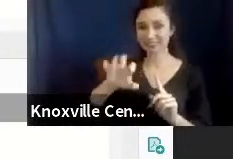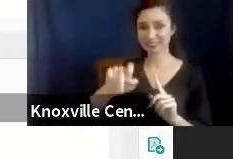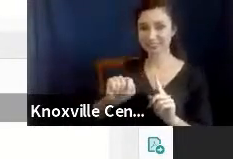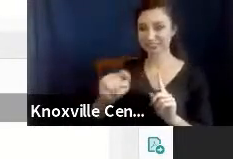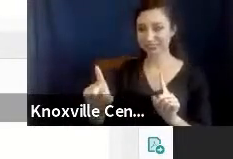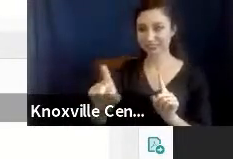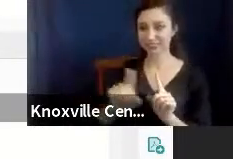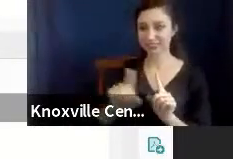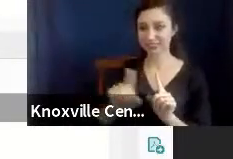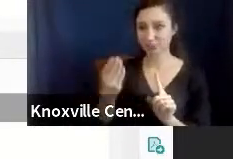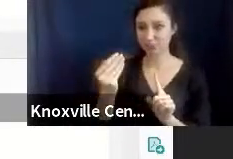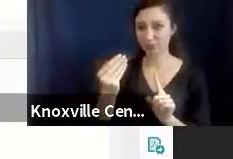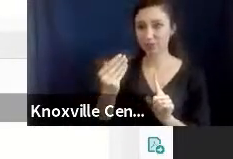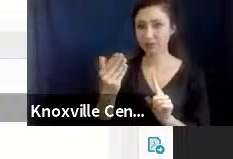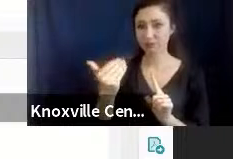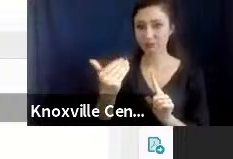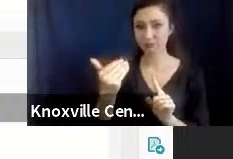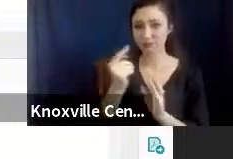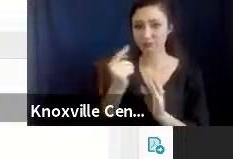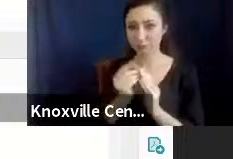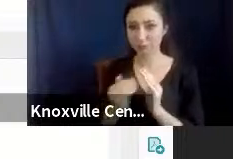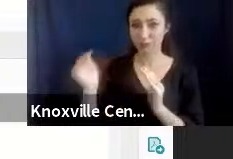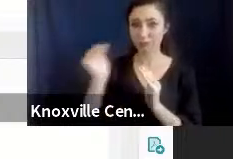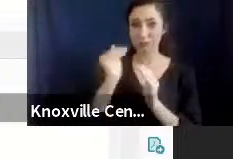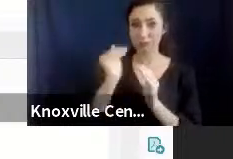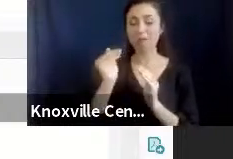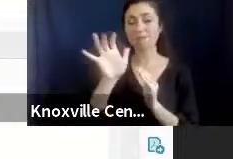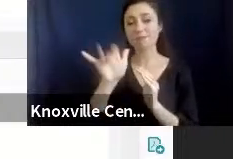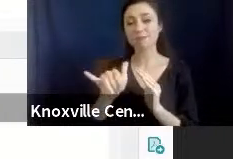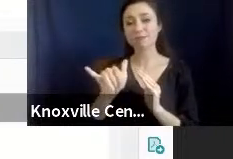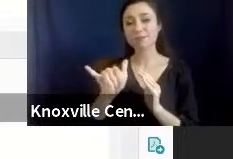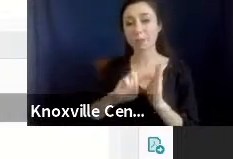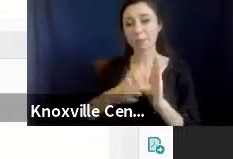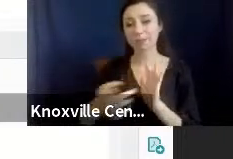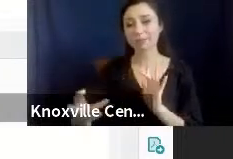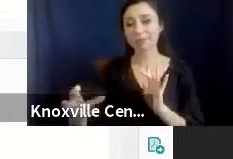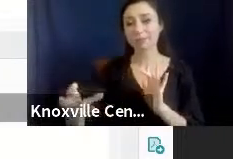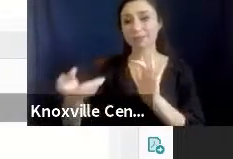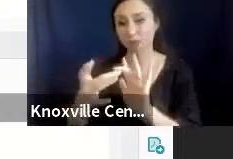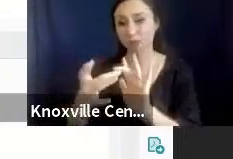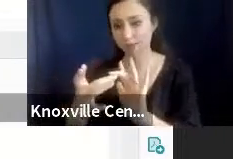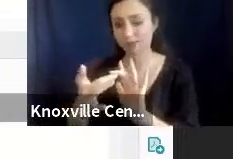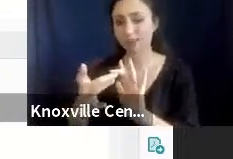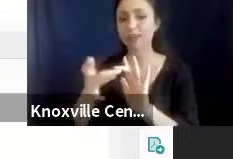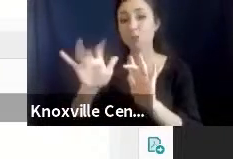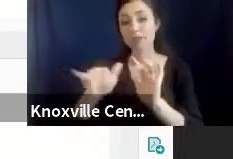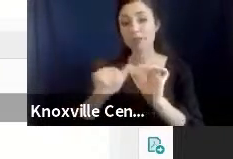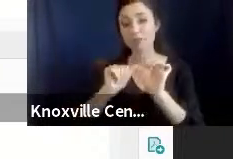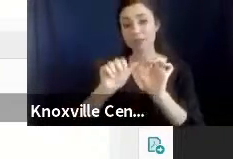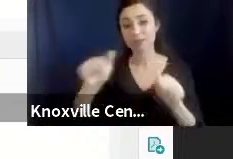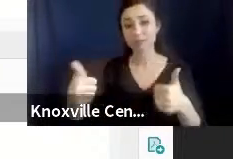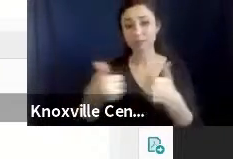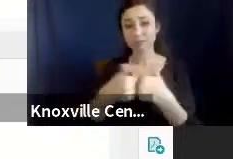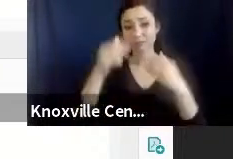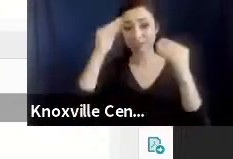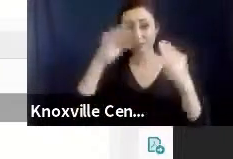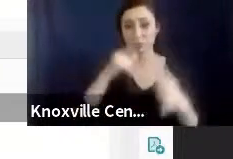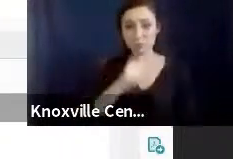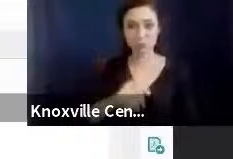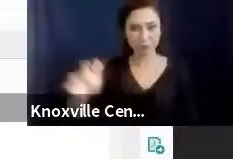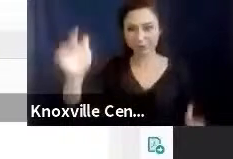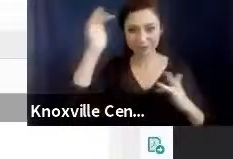considered contacts. And so this is going to be a continued challenge for the district as teachers who are not